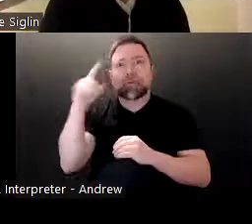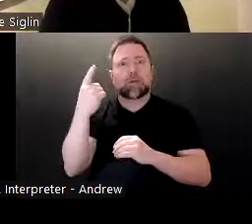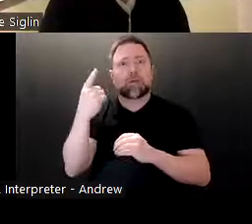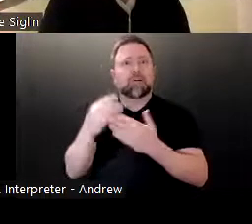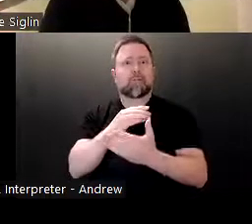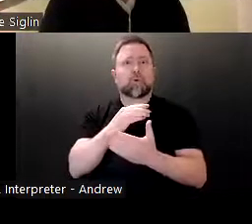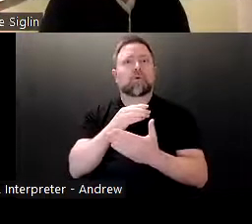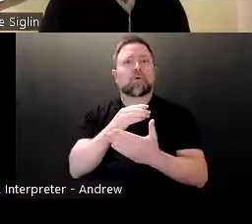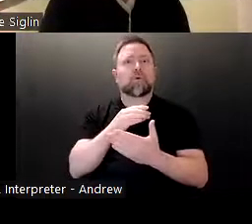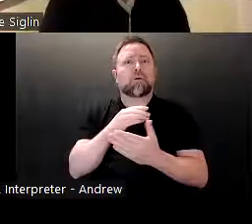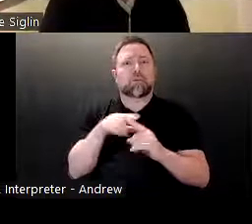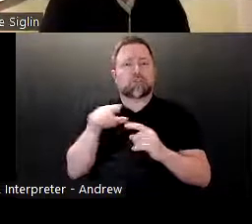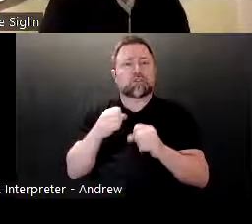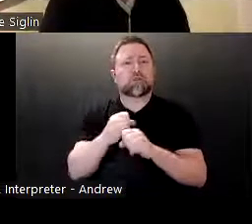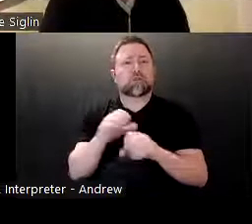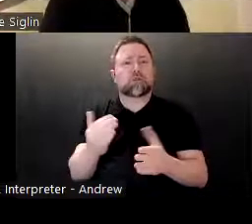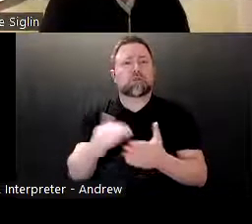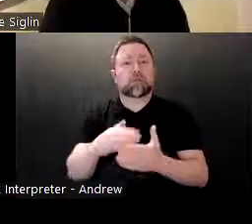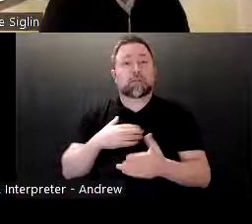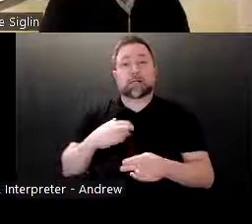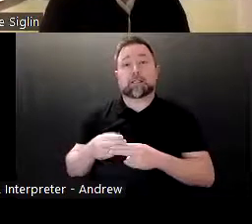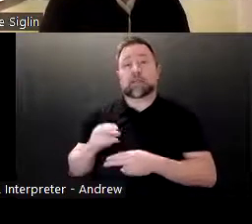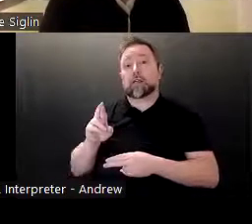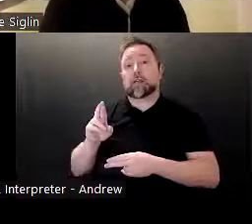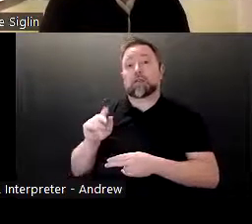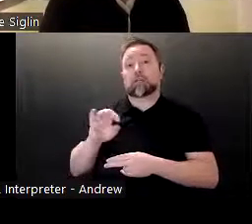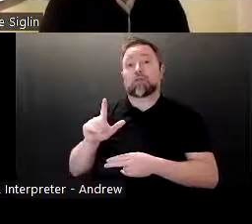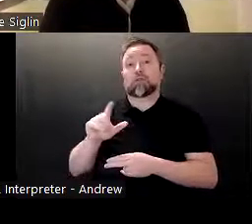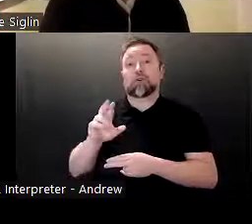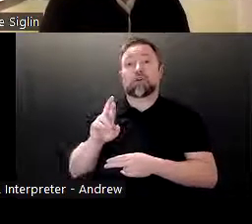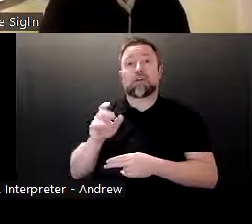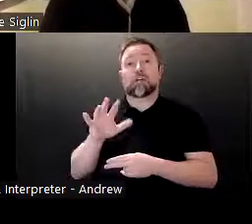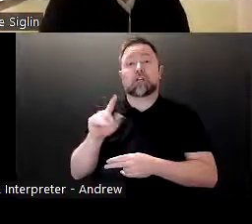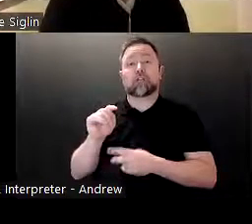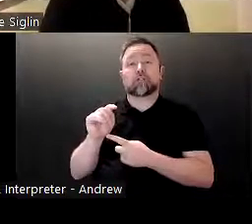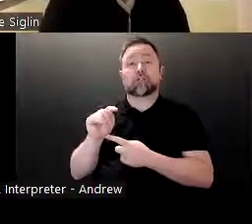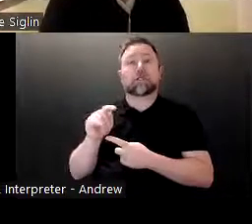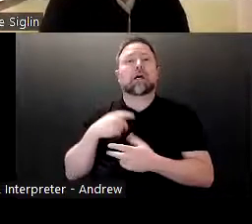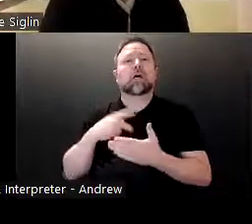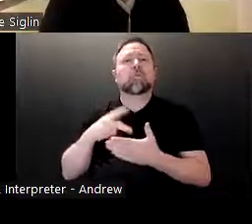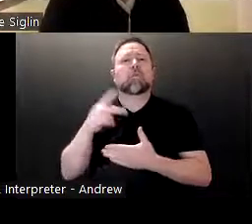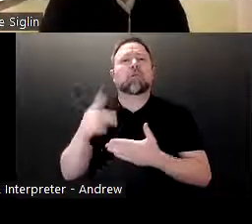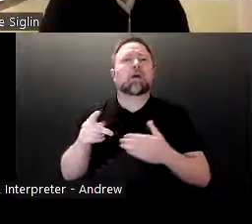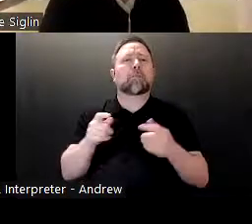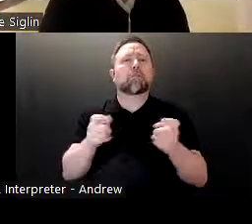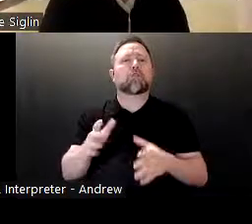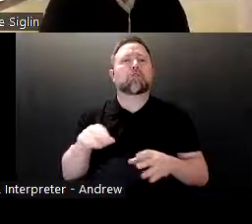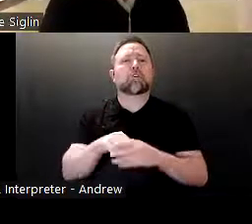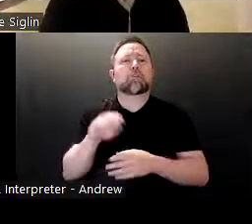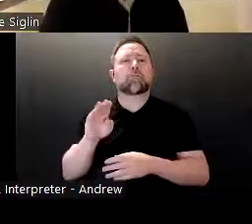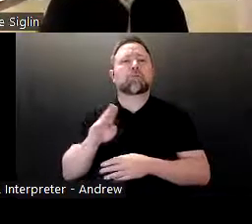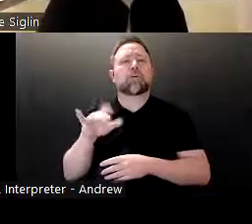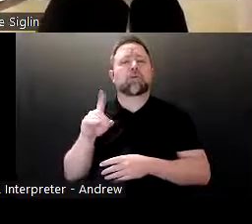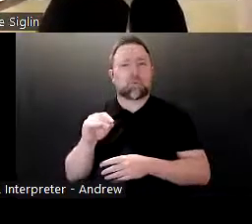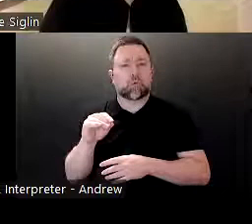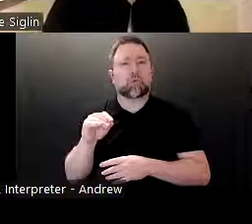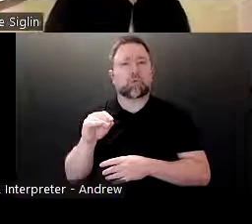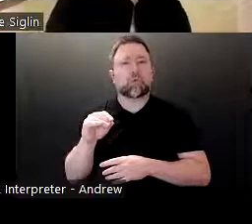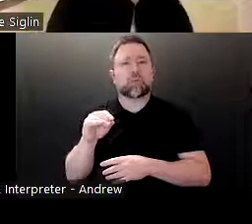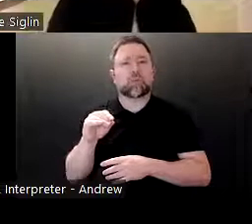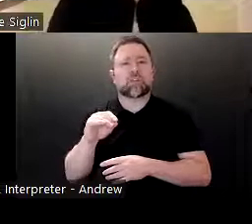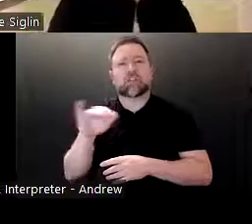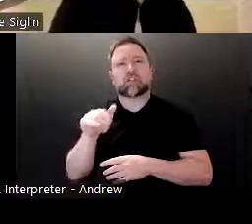it again. My name is Rachel Reichert, and I'm the program director at the James Castle House here in Boise, Idaho, located